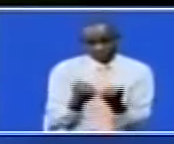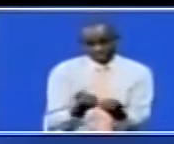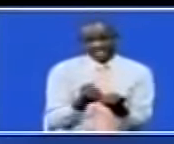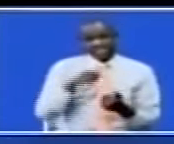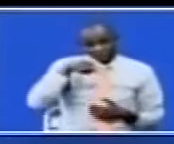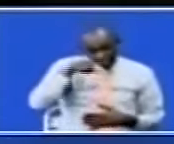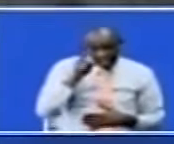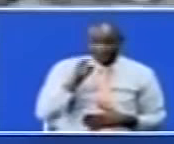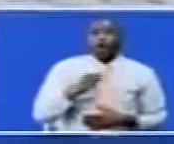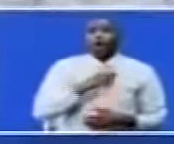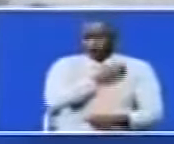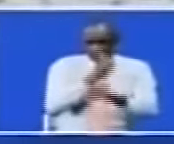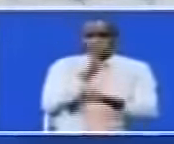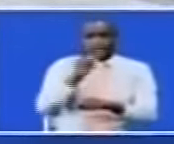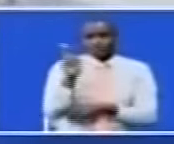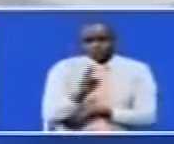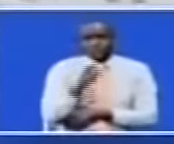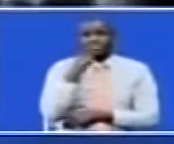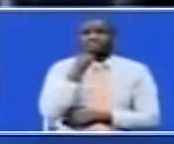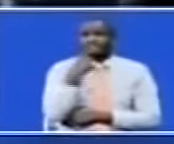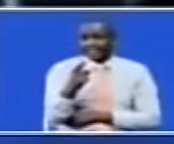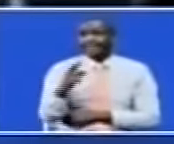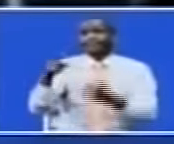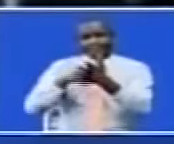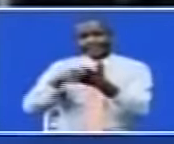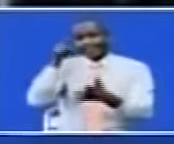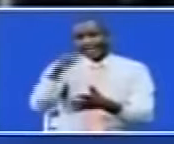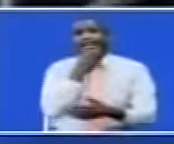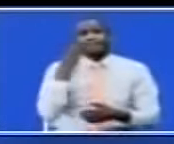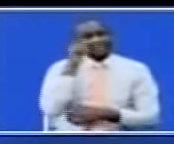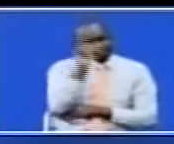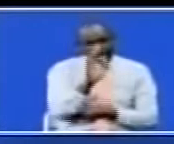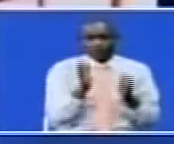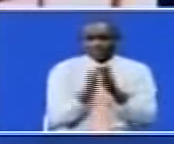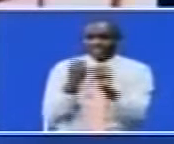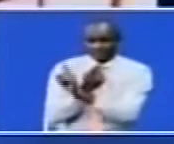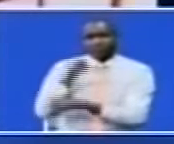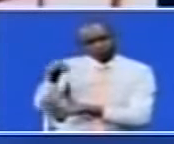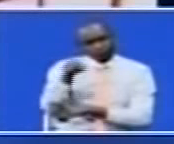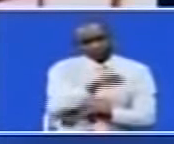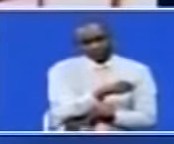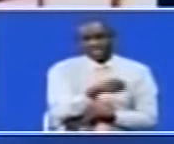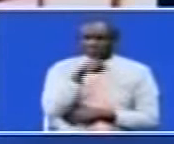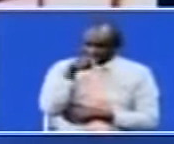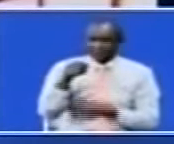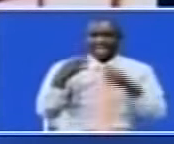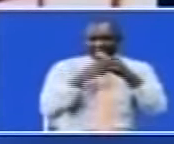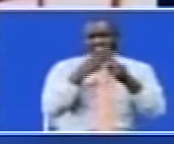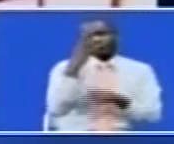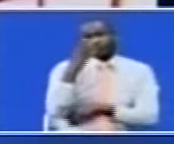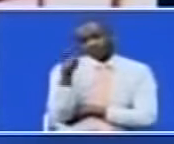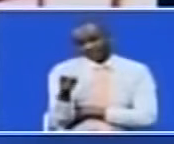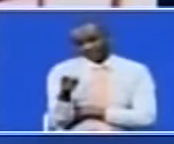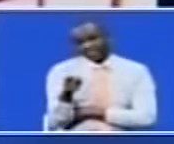from using his moral authority, pointing out the shortcomings of the Kenyatta and the Nyayo administration, the false lines of the 844,